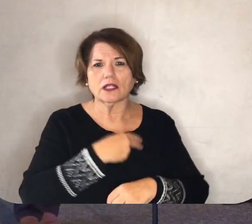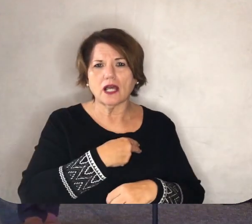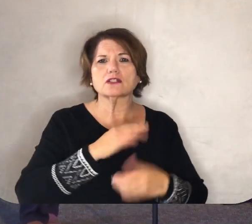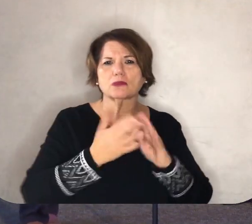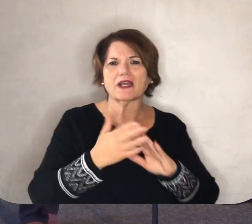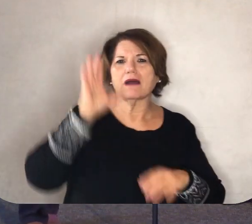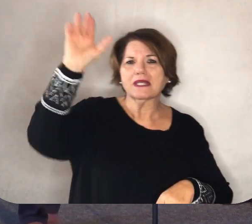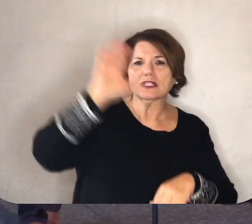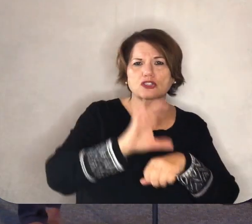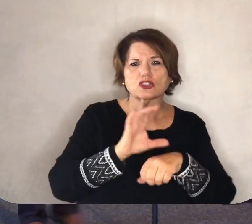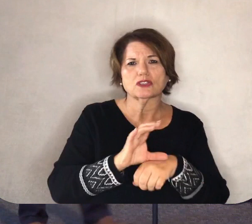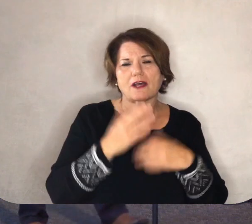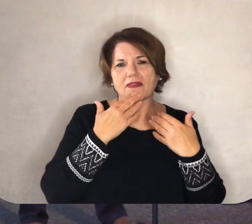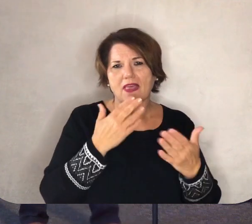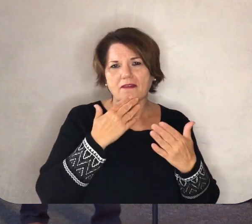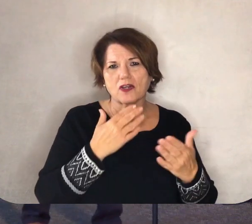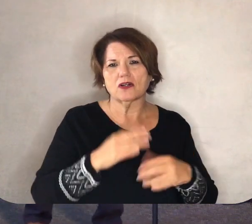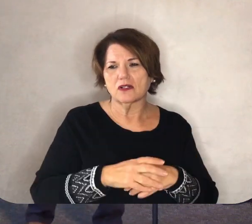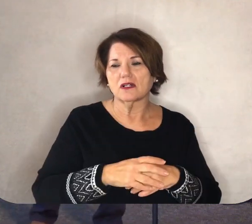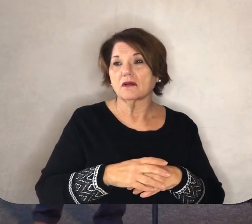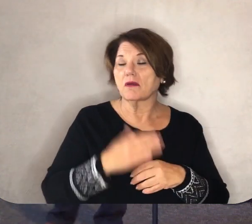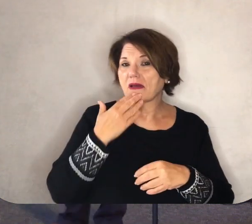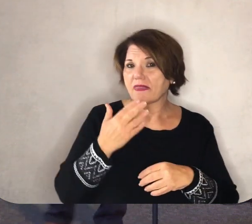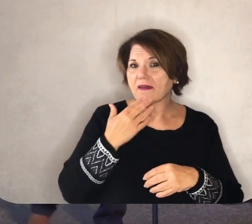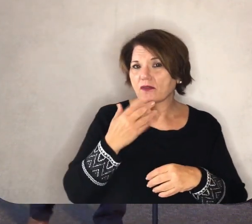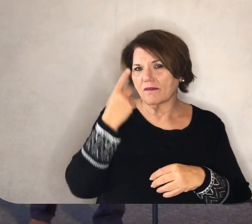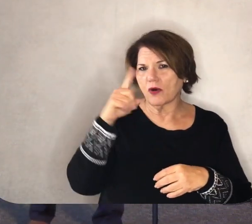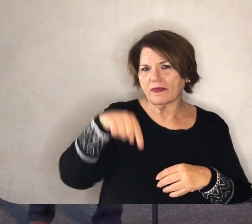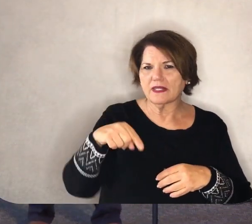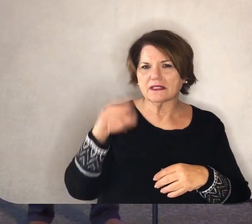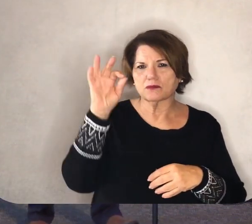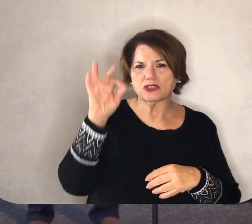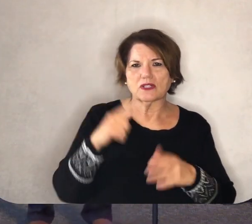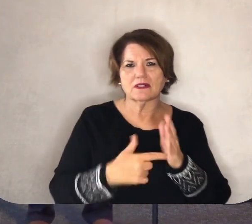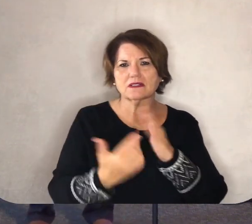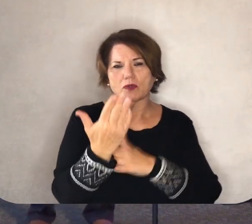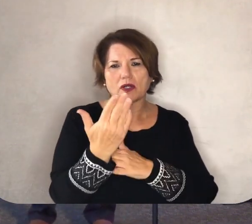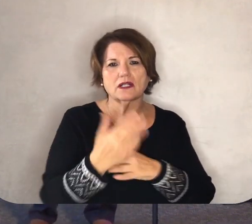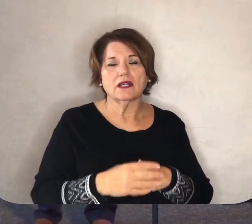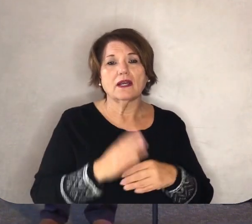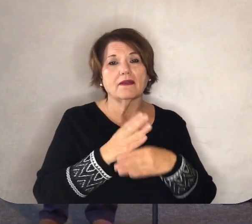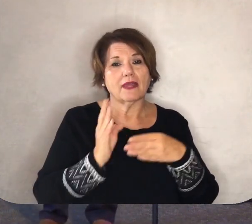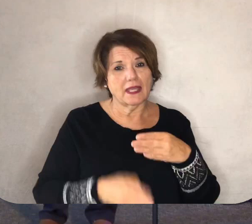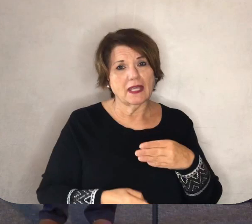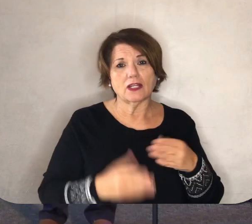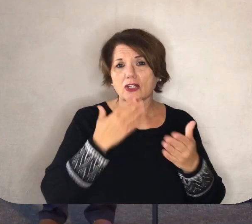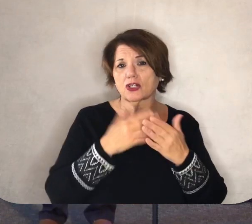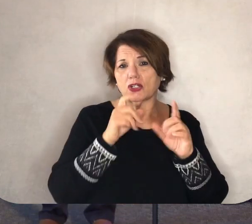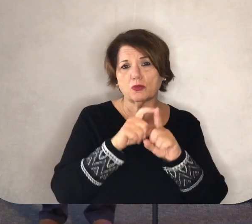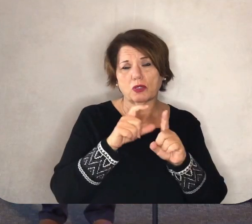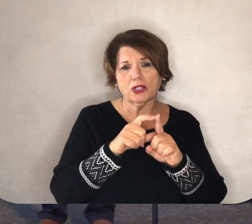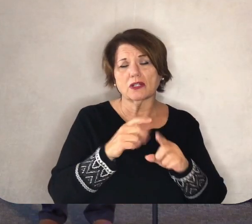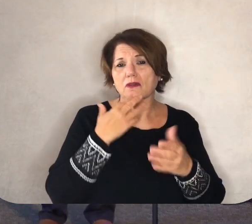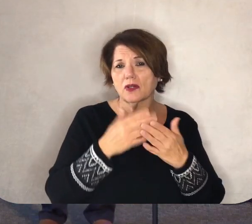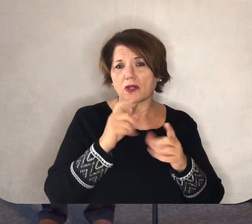the church. And so I'm thankful for that reminder from Pastor Dave this morning. And so the end, the benediction is just a good word. The good